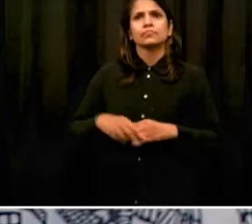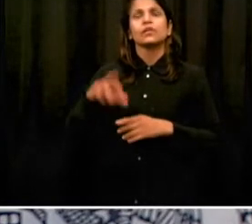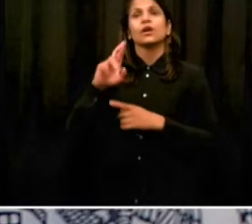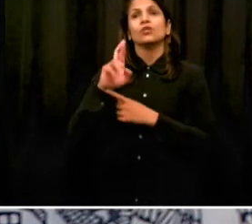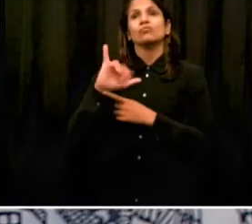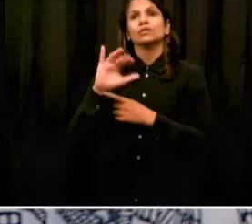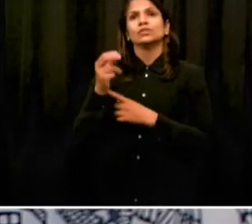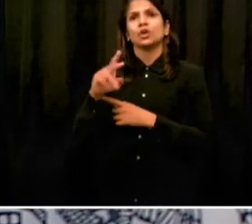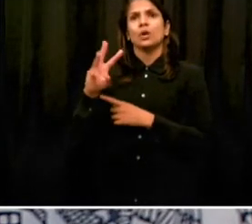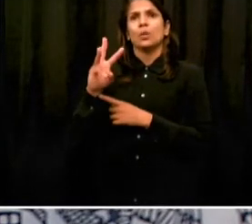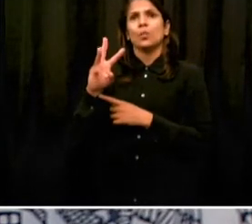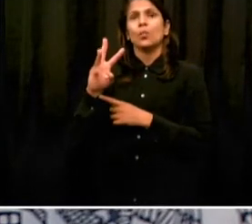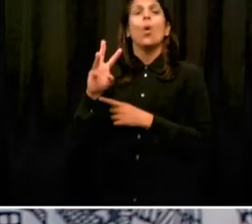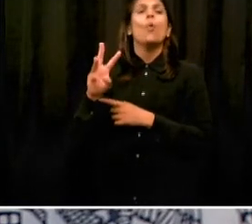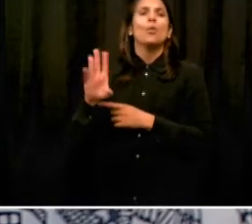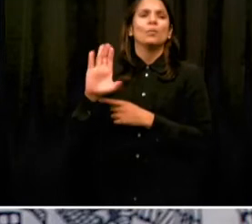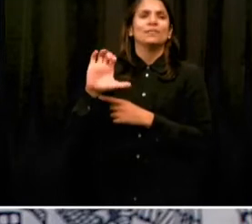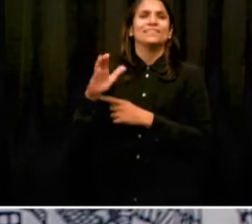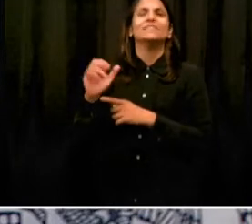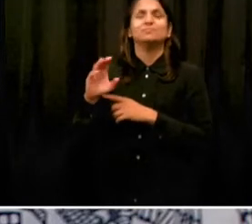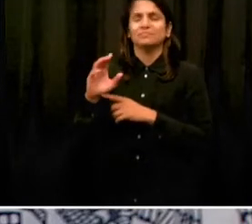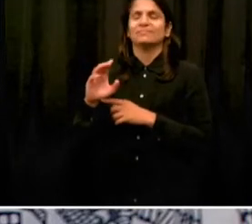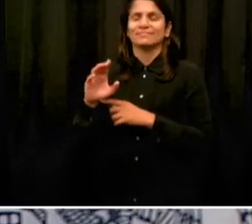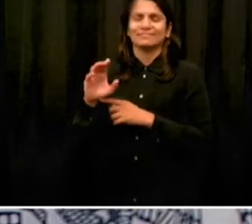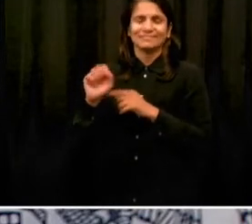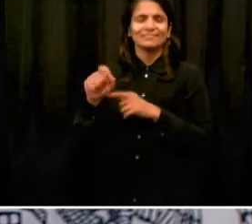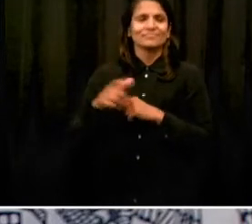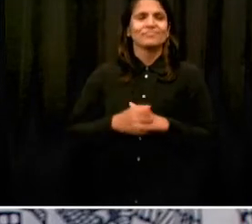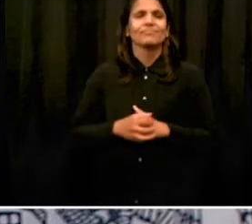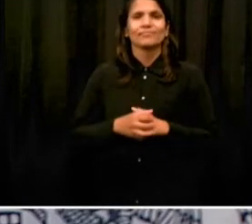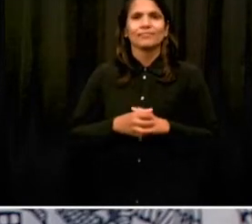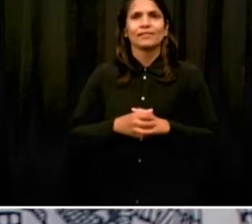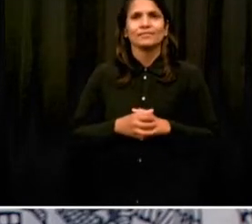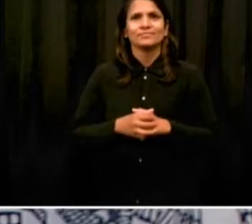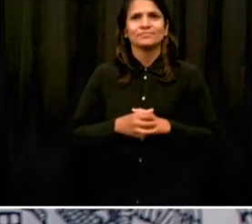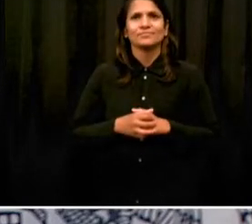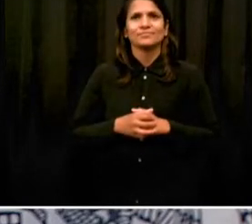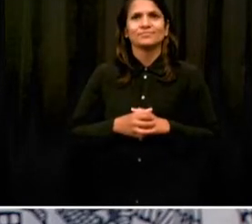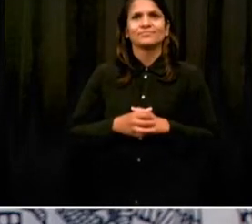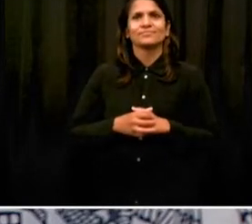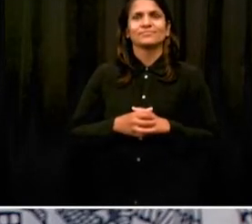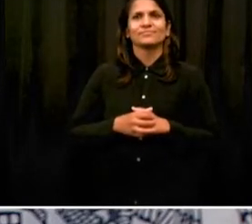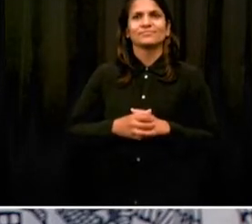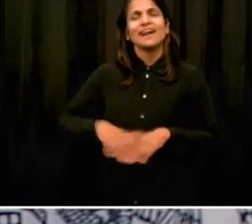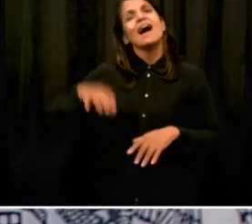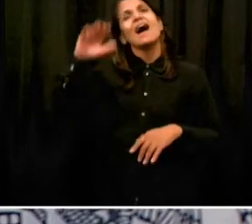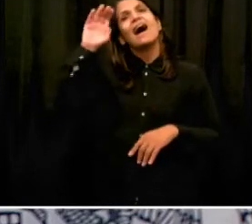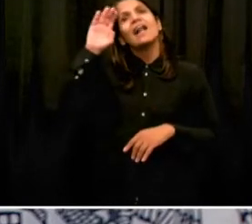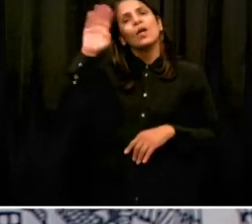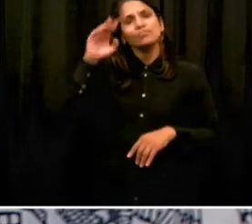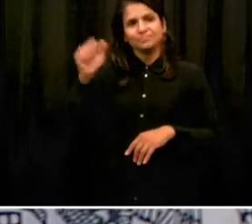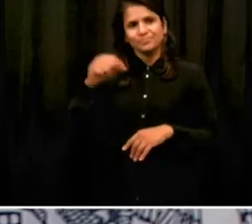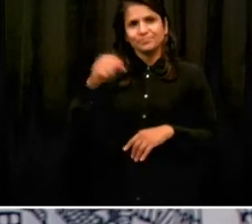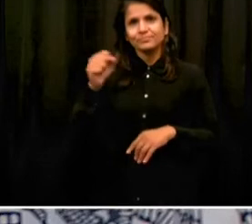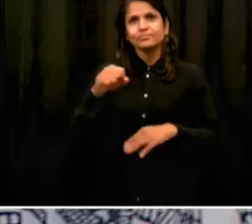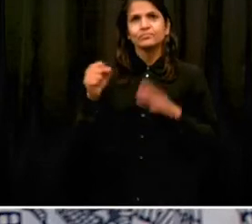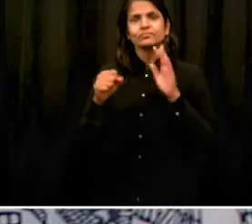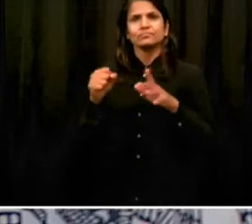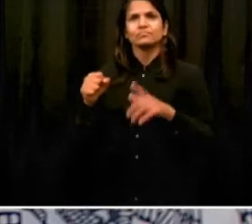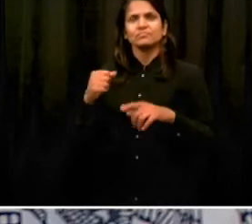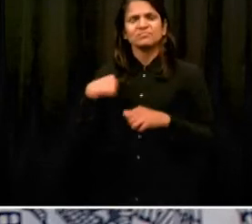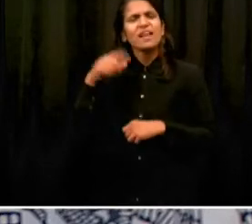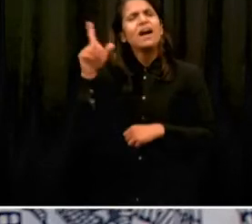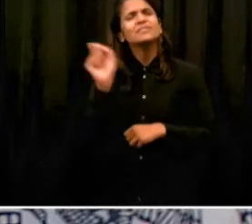Hi, Mr. Mayor. Hey, Rich, how you doing? Okay, so I'm tempted to follow up and say, what's a little time? Is it, a